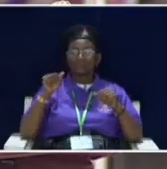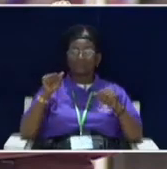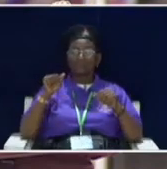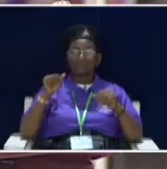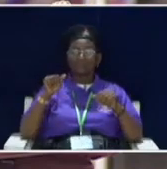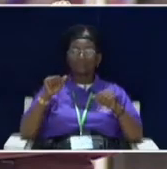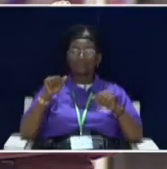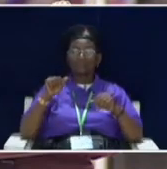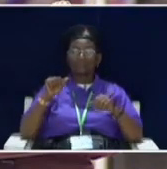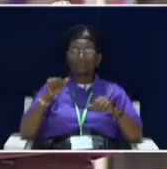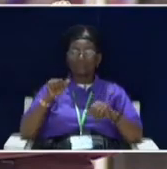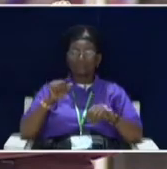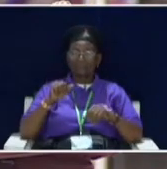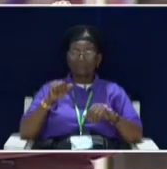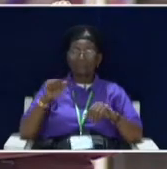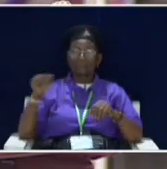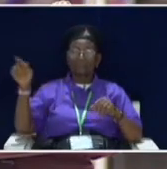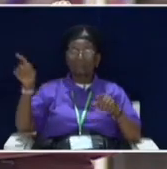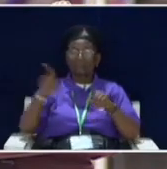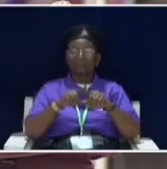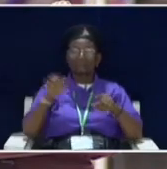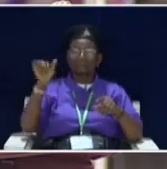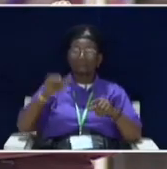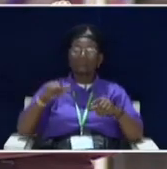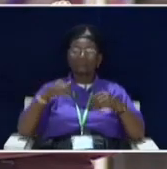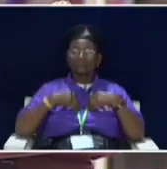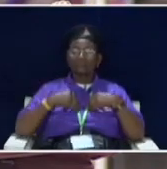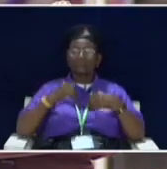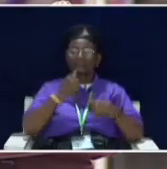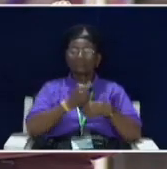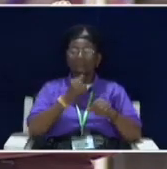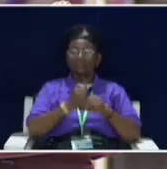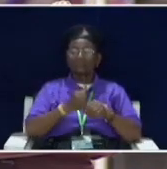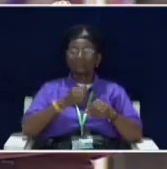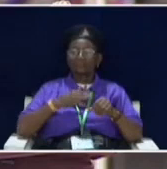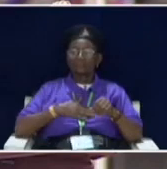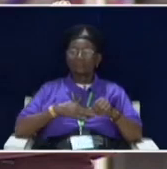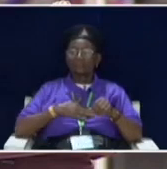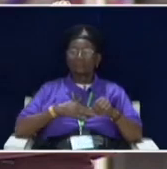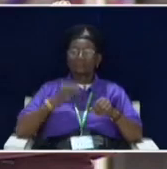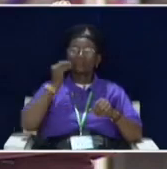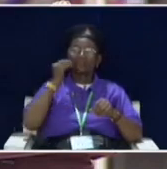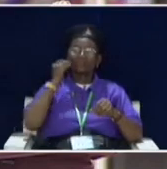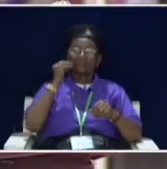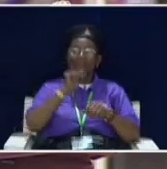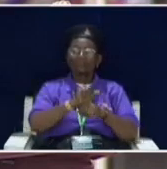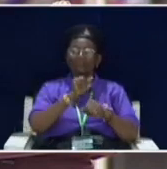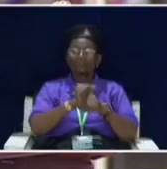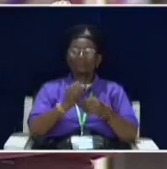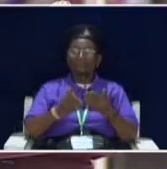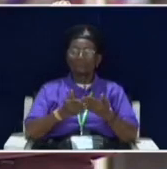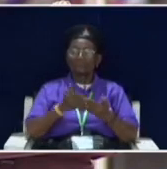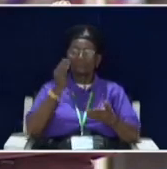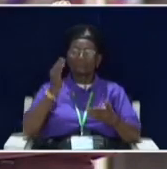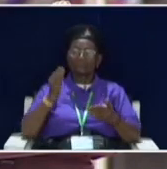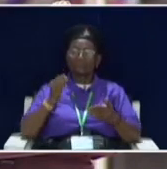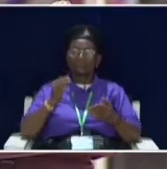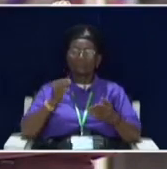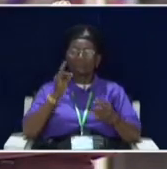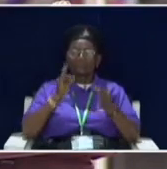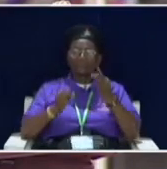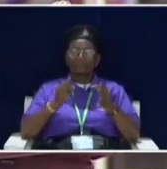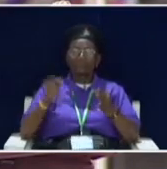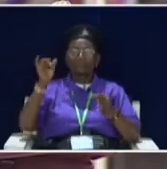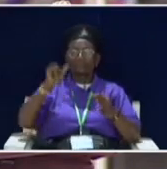have made my task easy. This one. If they find